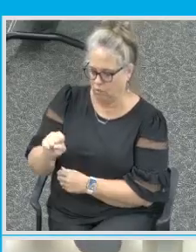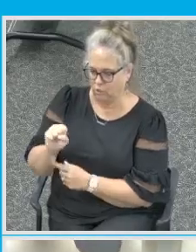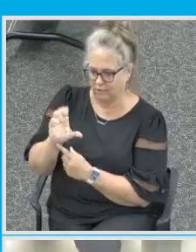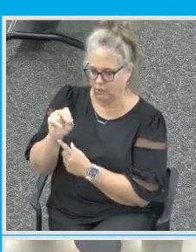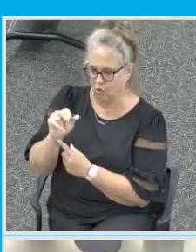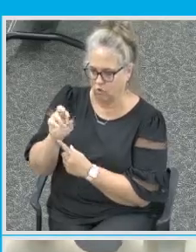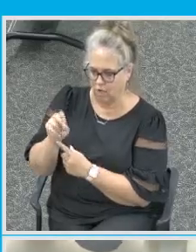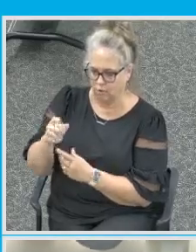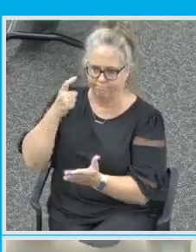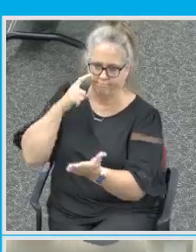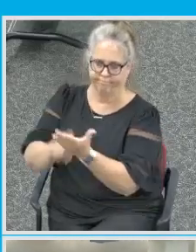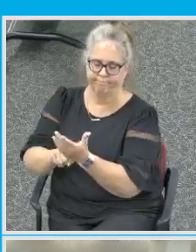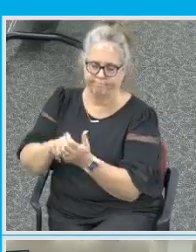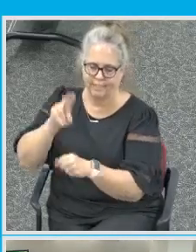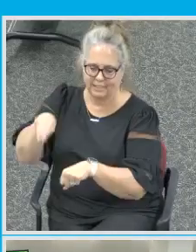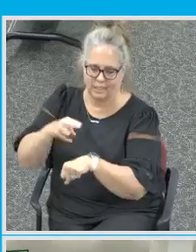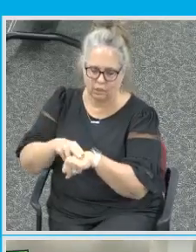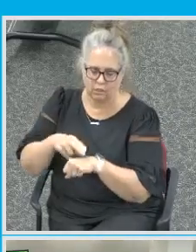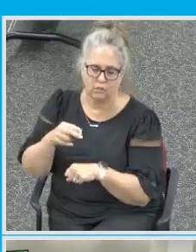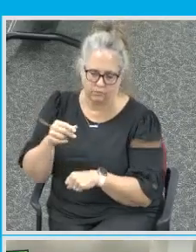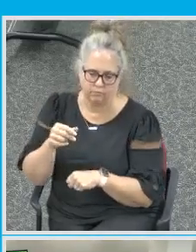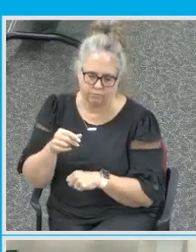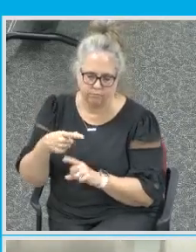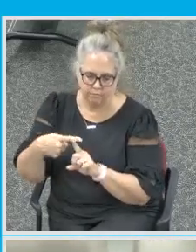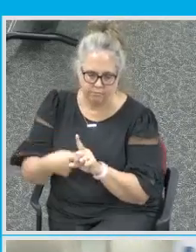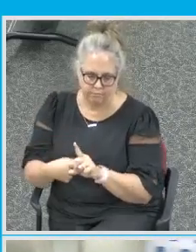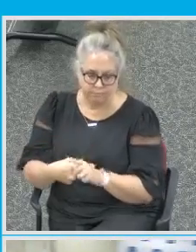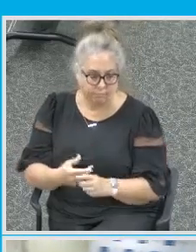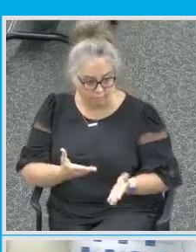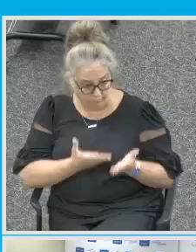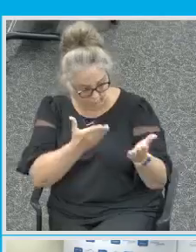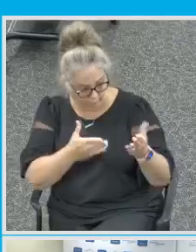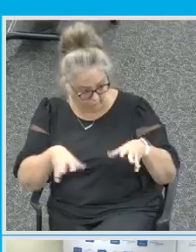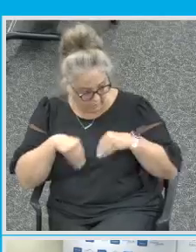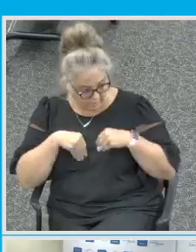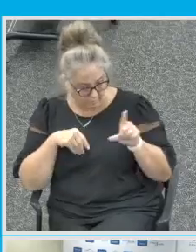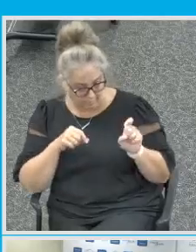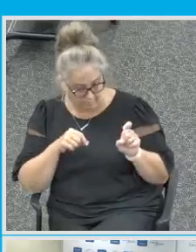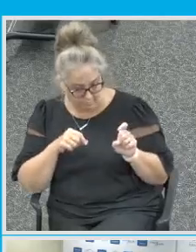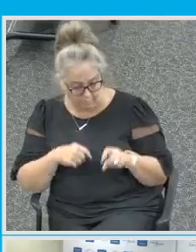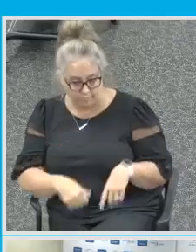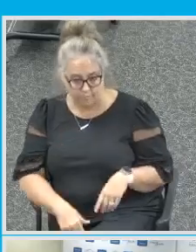Okay, we need a motion to accept this proclamation as read.